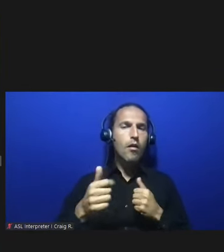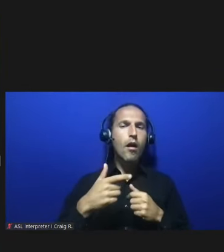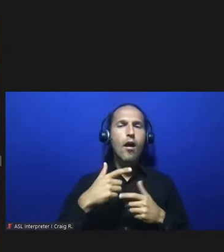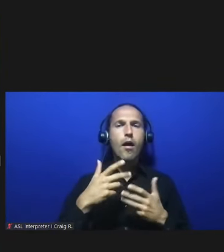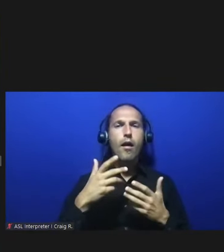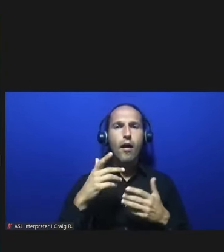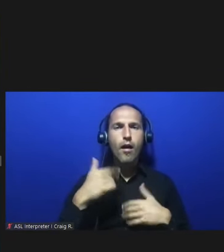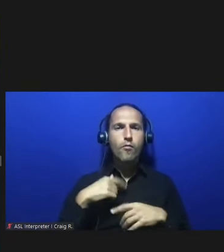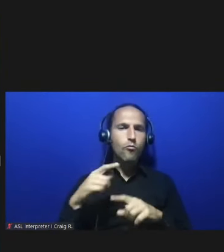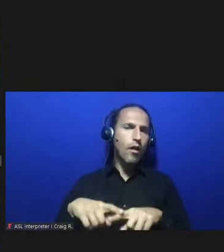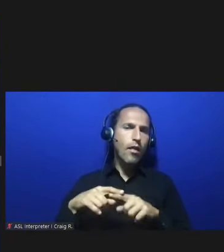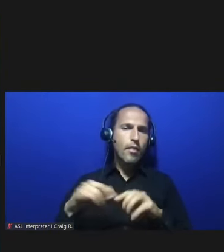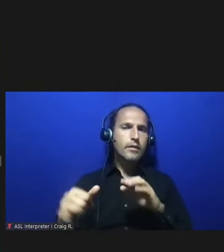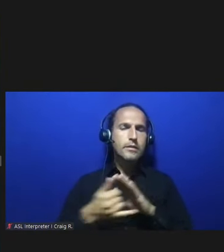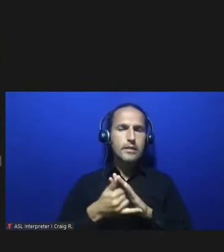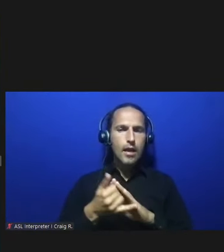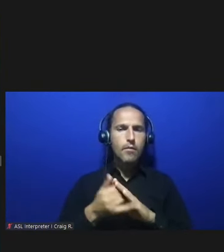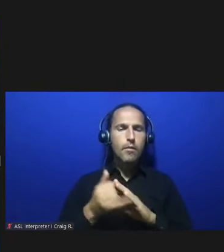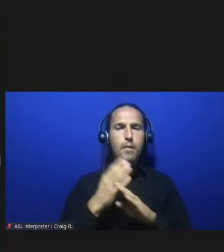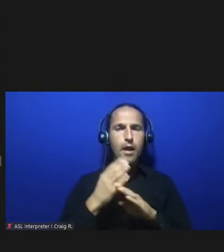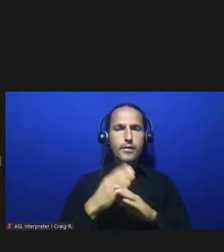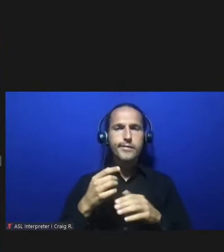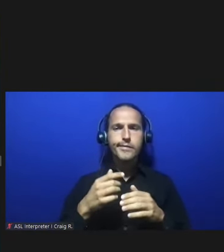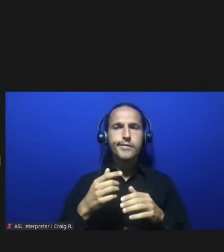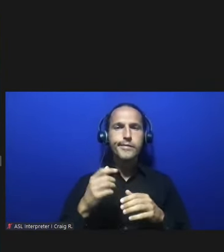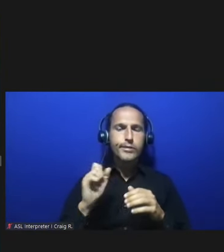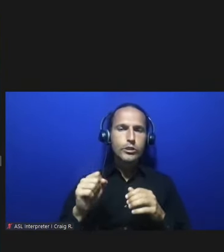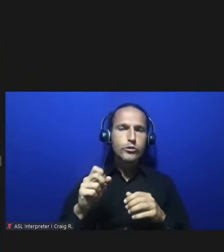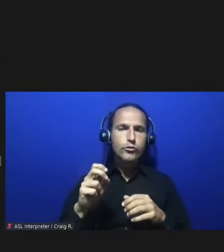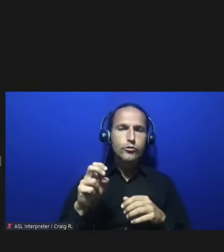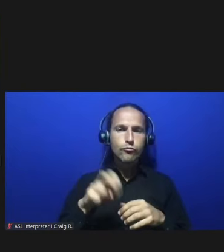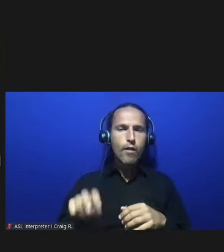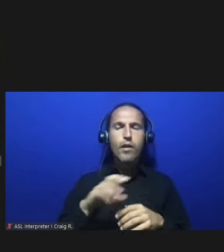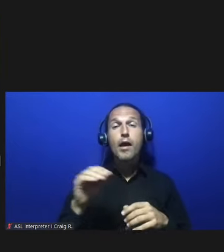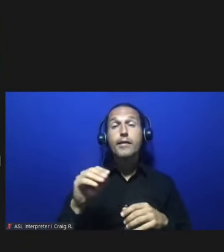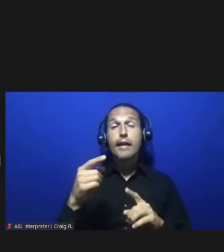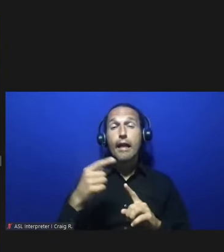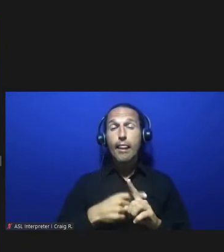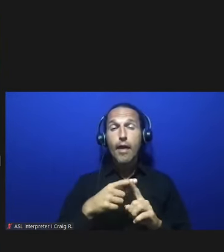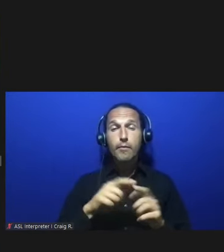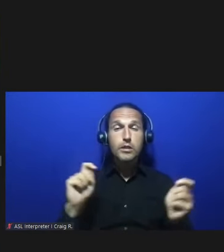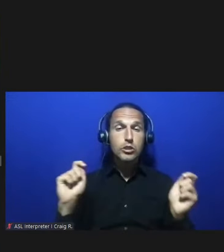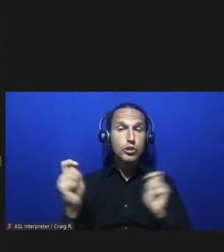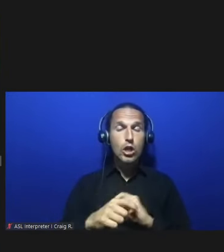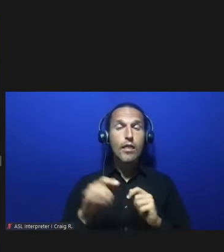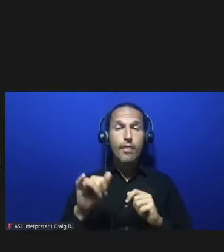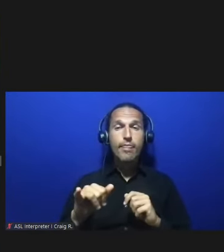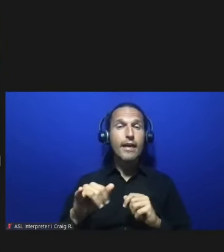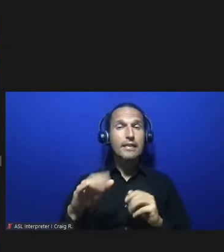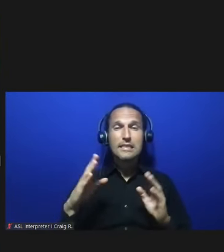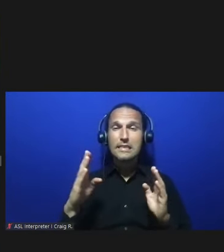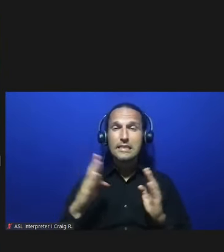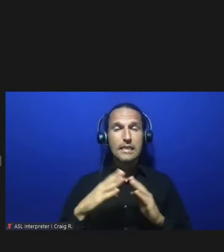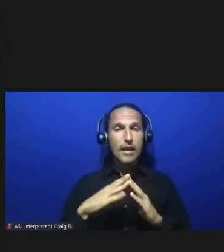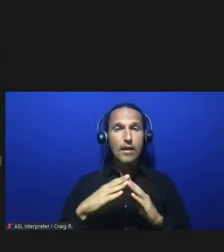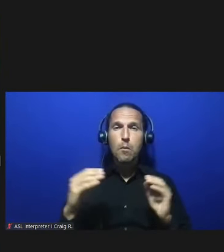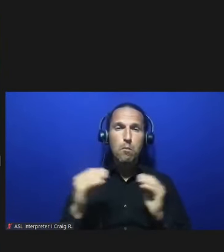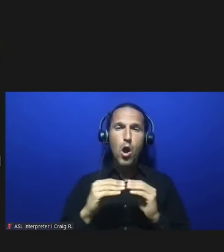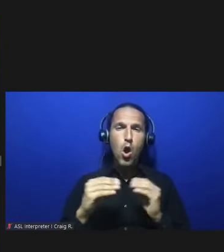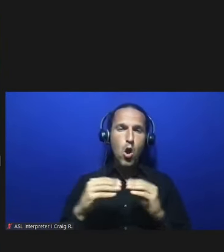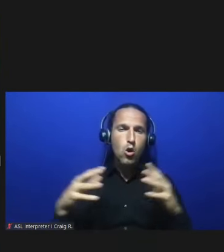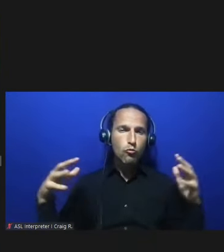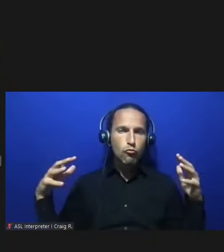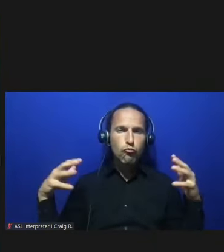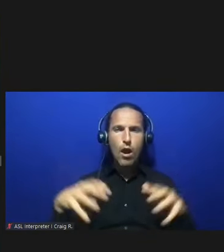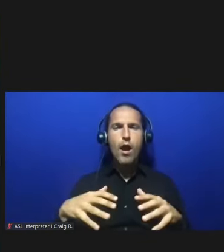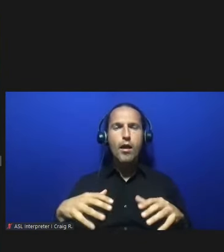and subways to get around. The second reason is climate change. We are a city being more crowded, we have